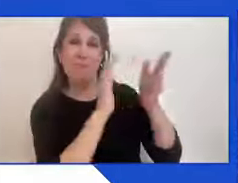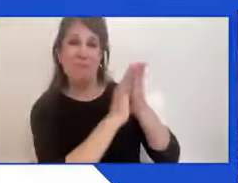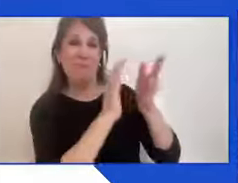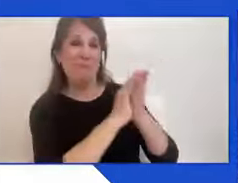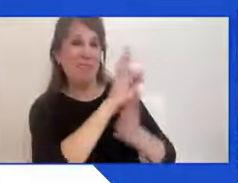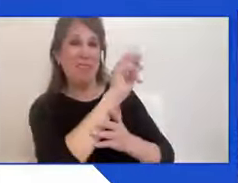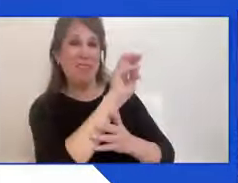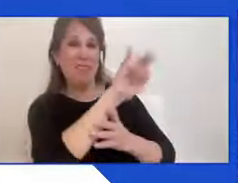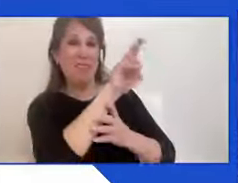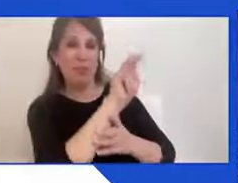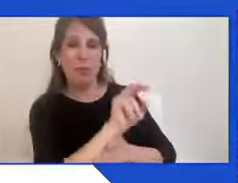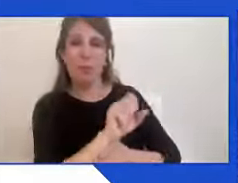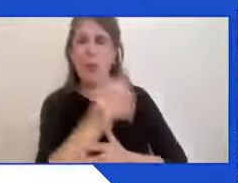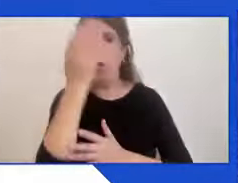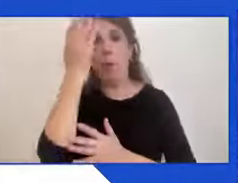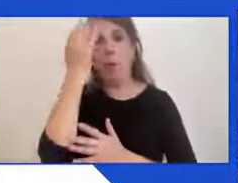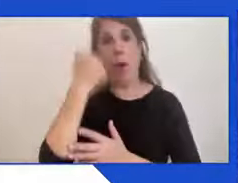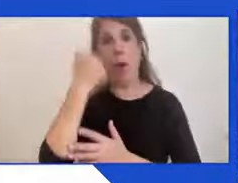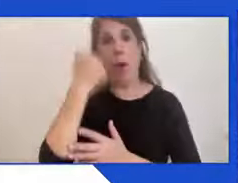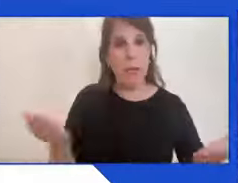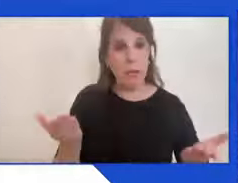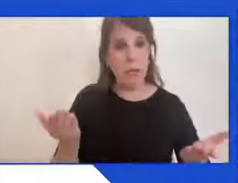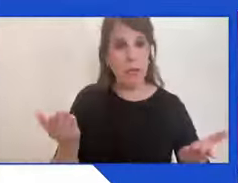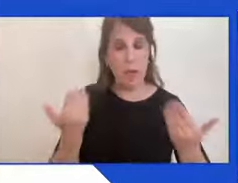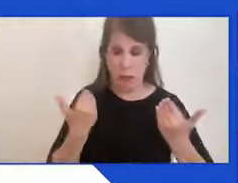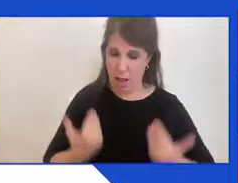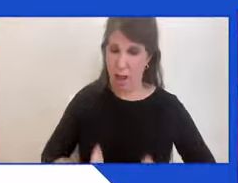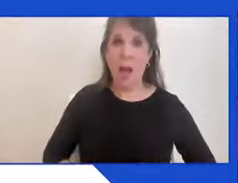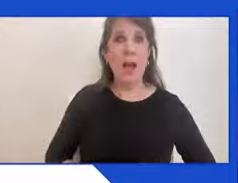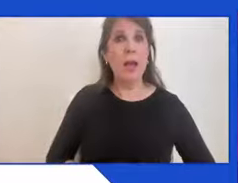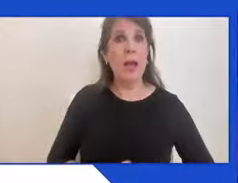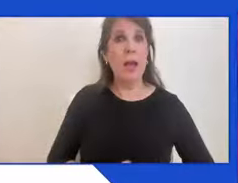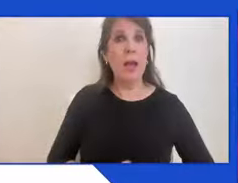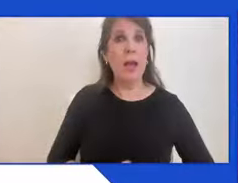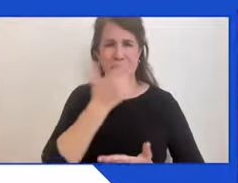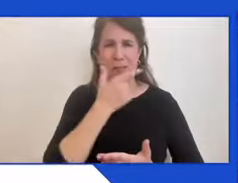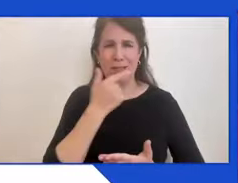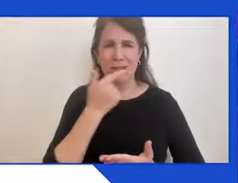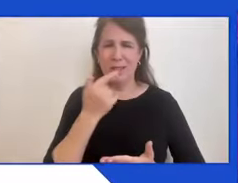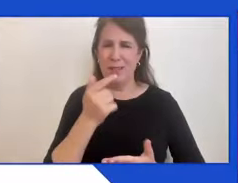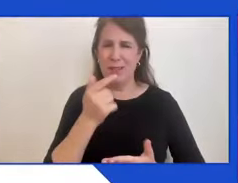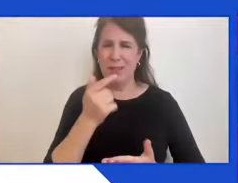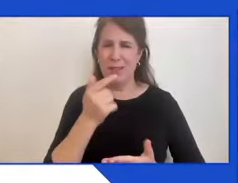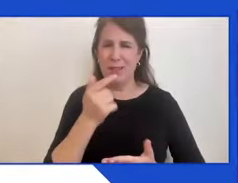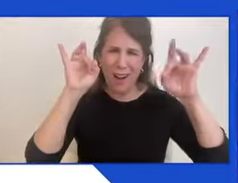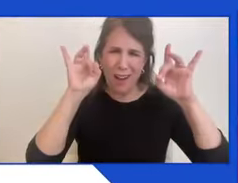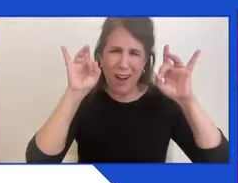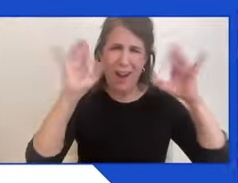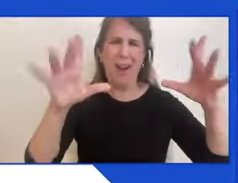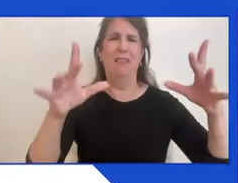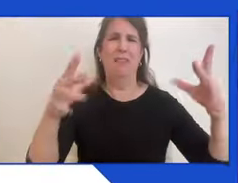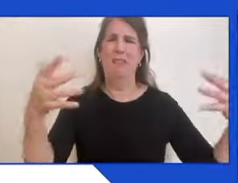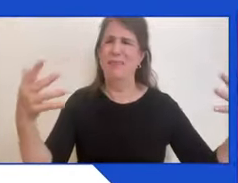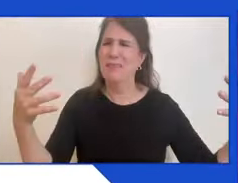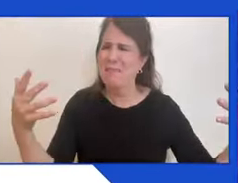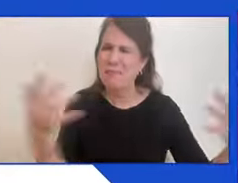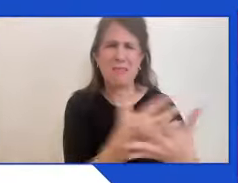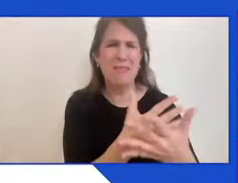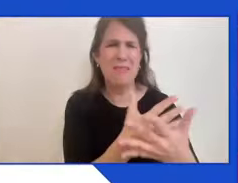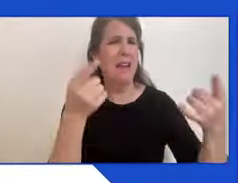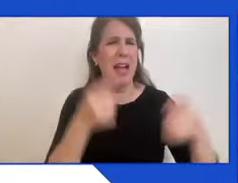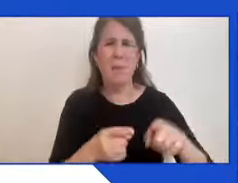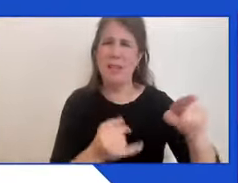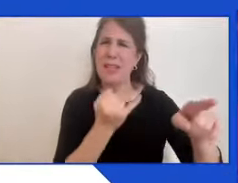Why am I here? I'm here because the horror and the terror that unfolded in Israel